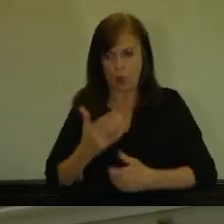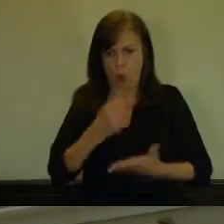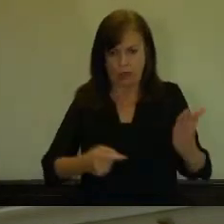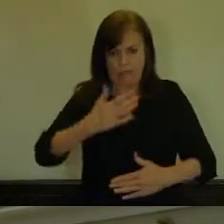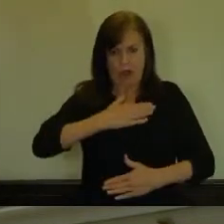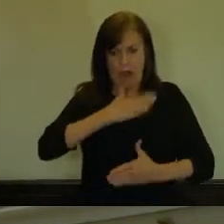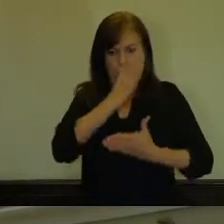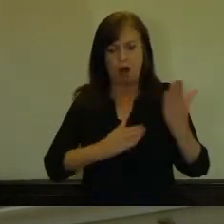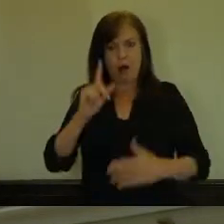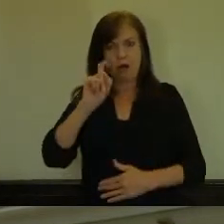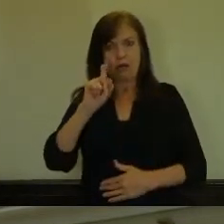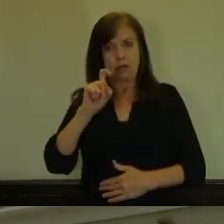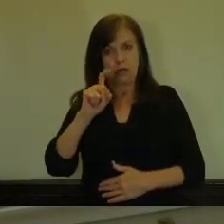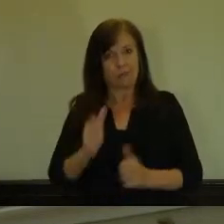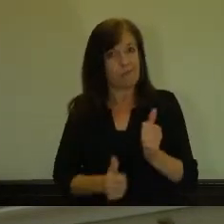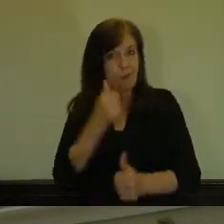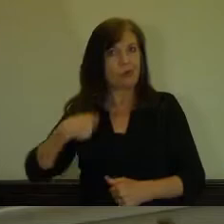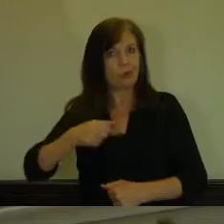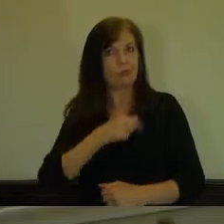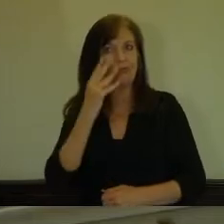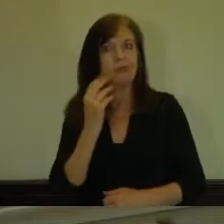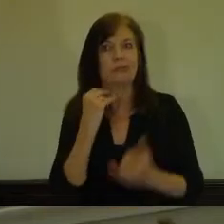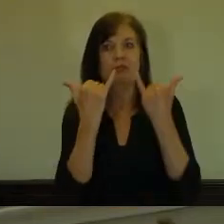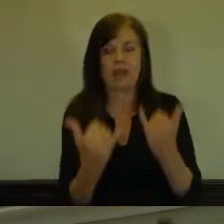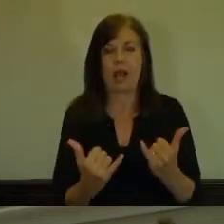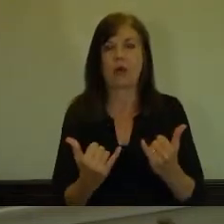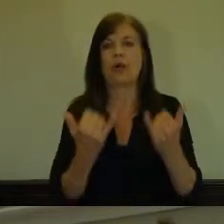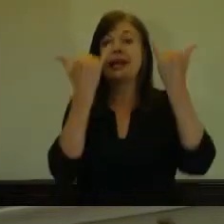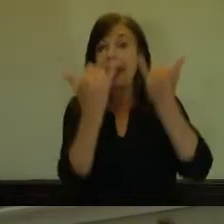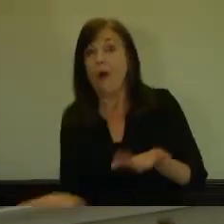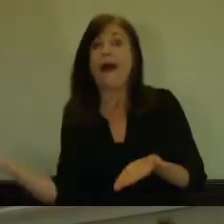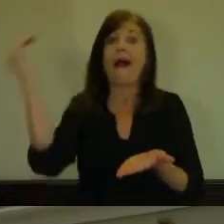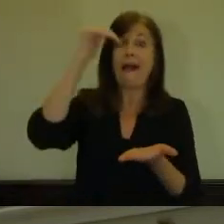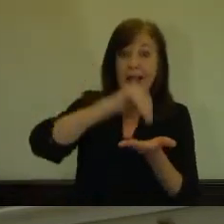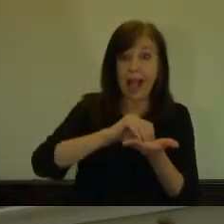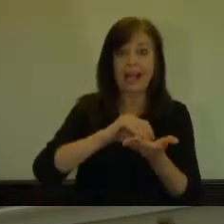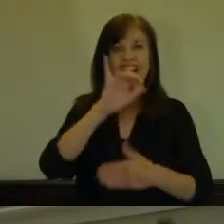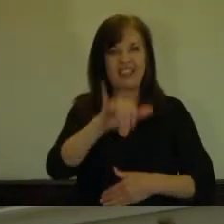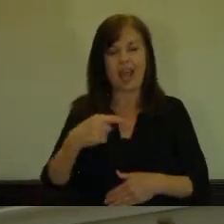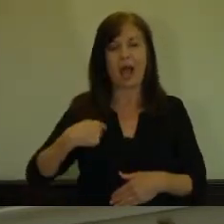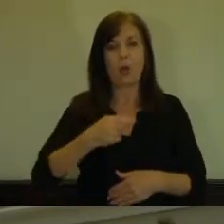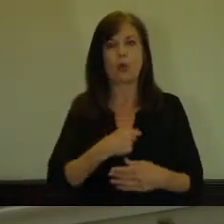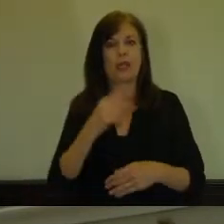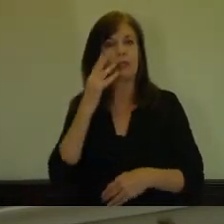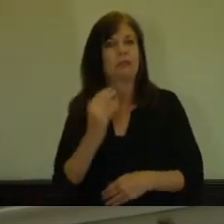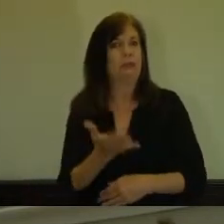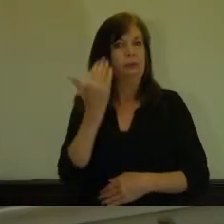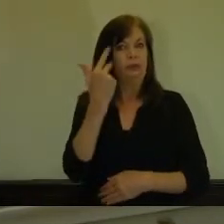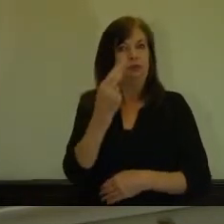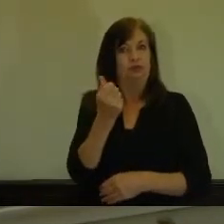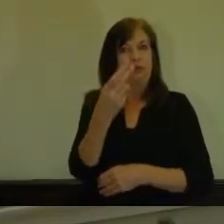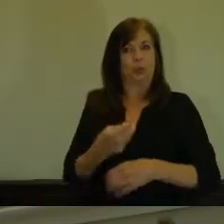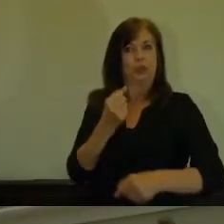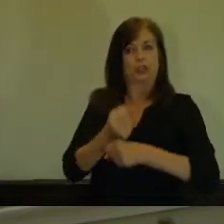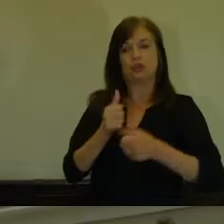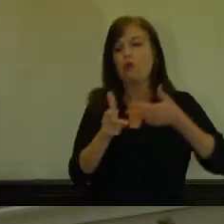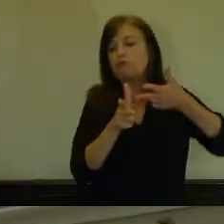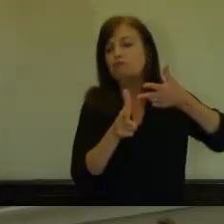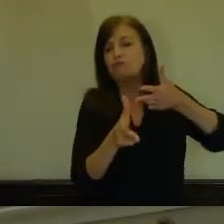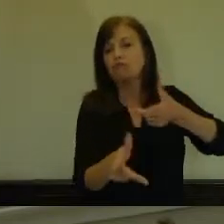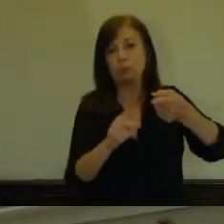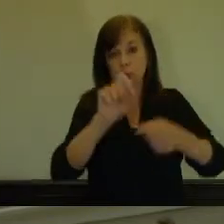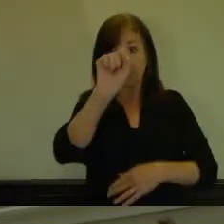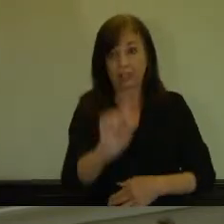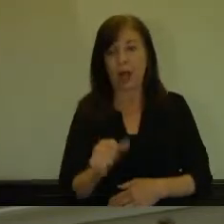And so here we are again. That race convoy that we took, we knew that we were being led by the